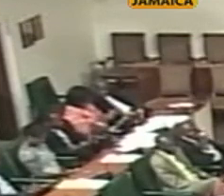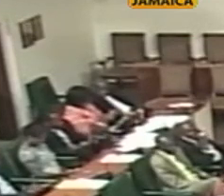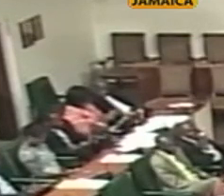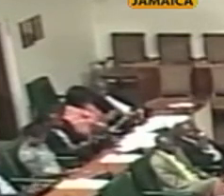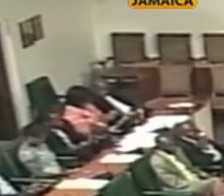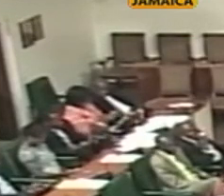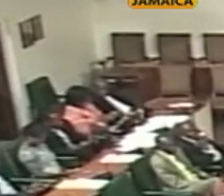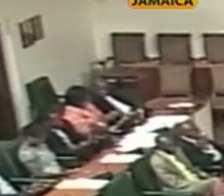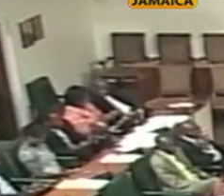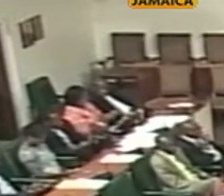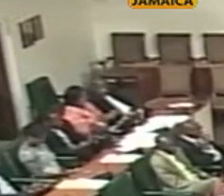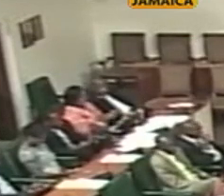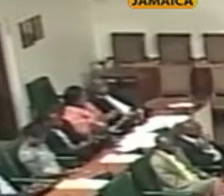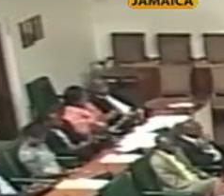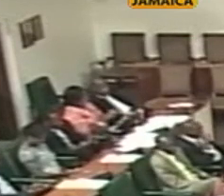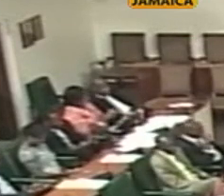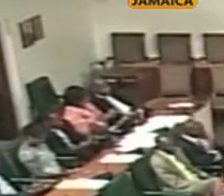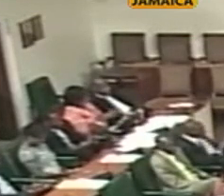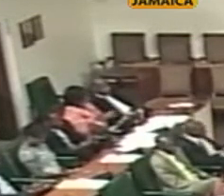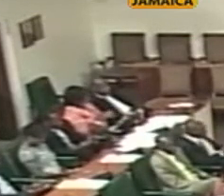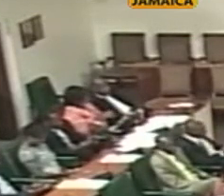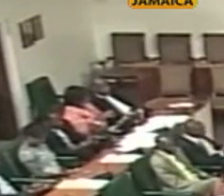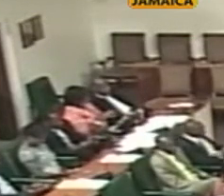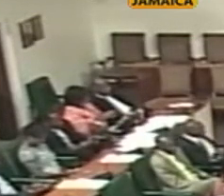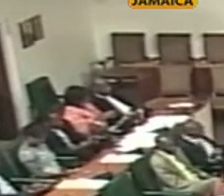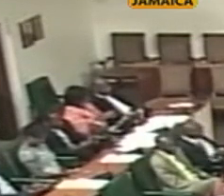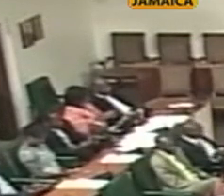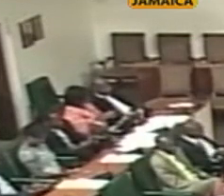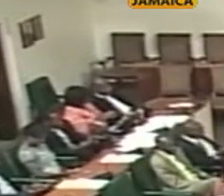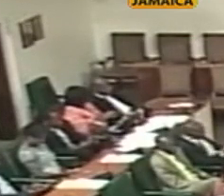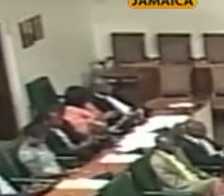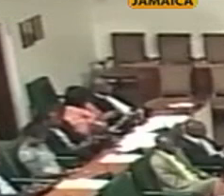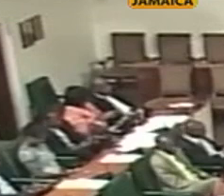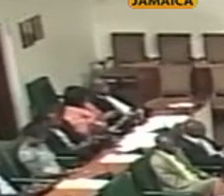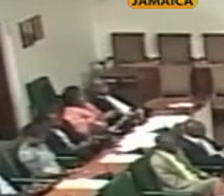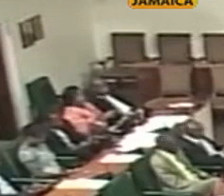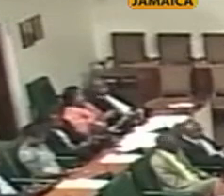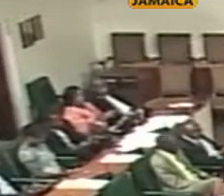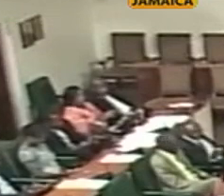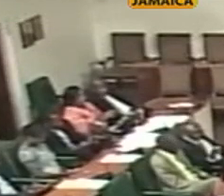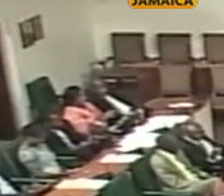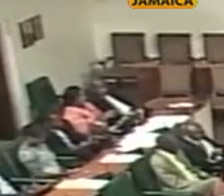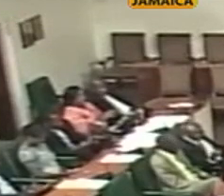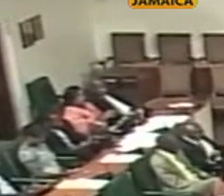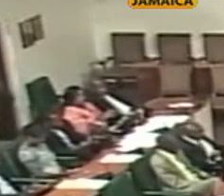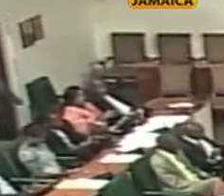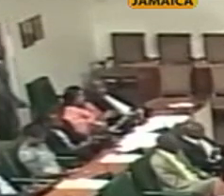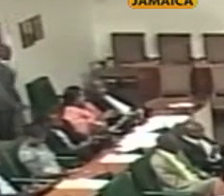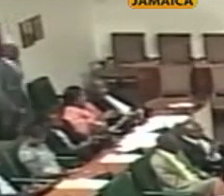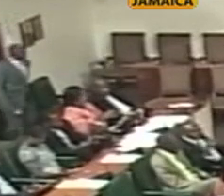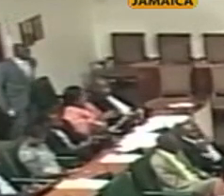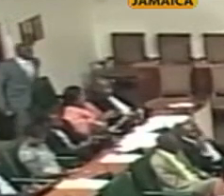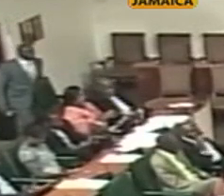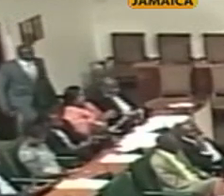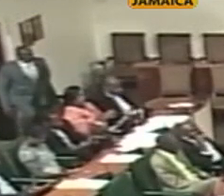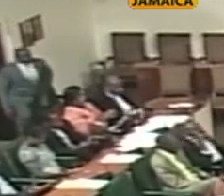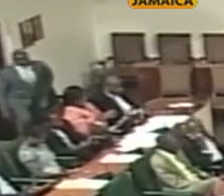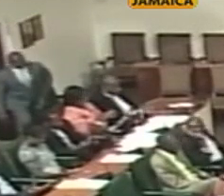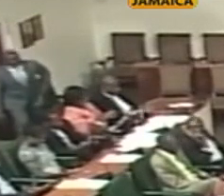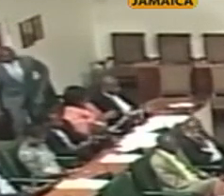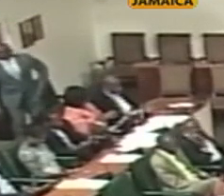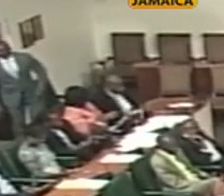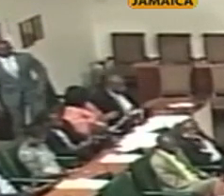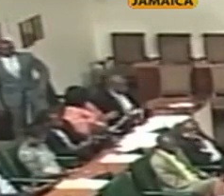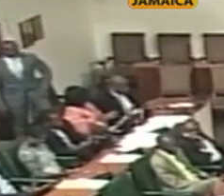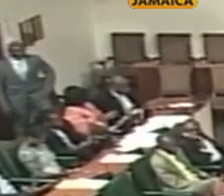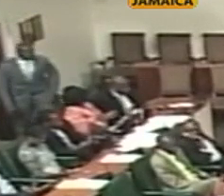a fine of up to $3 million in respect of the parish court, and in respect of the circuit court, a fine which will be determined by the relevant judge